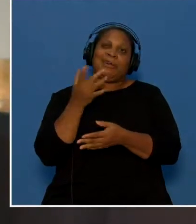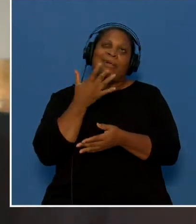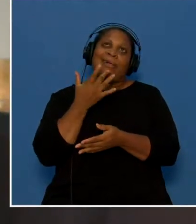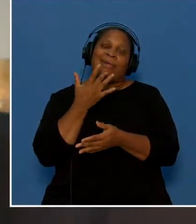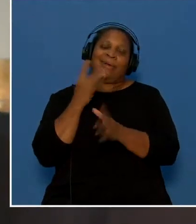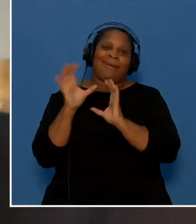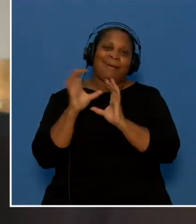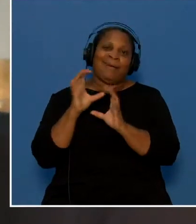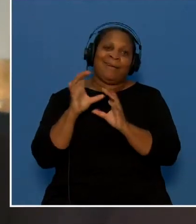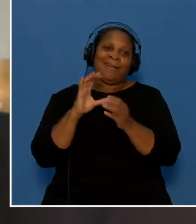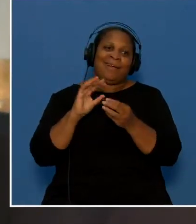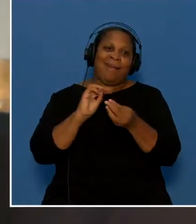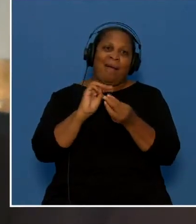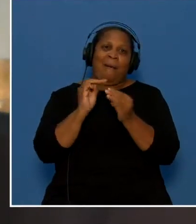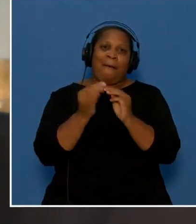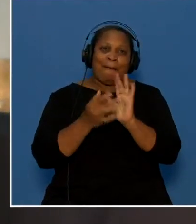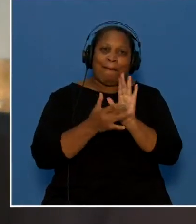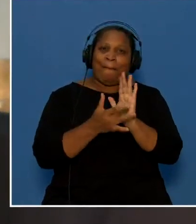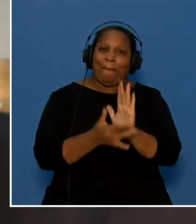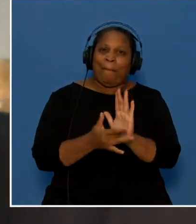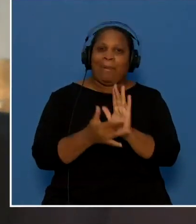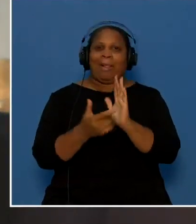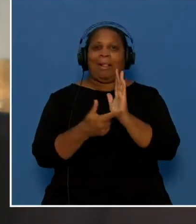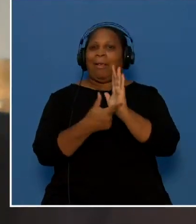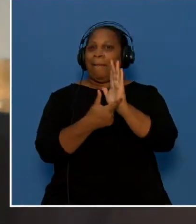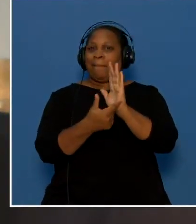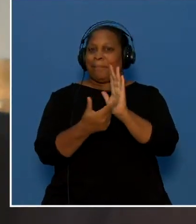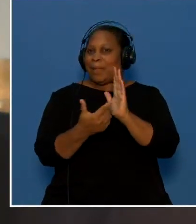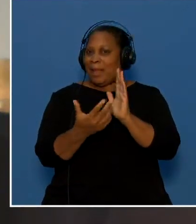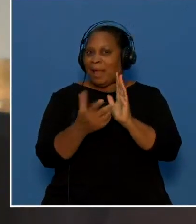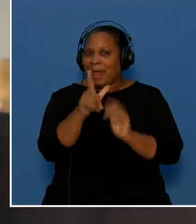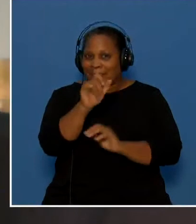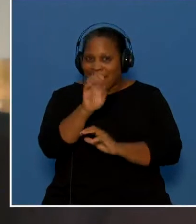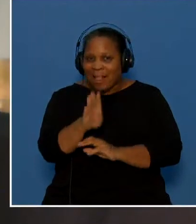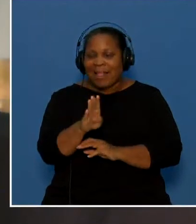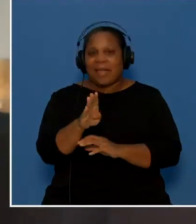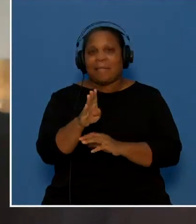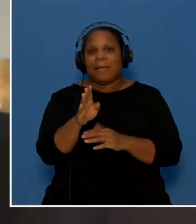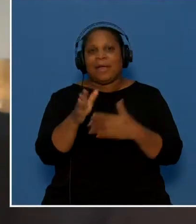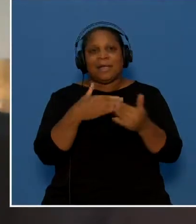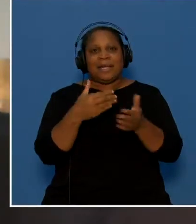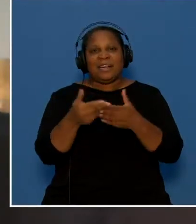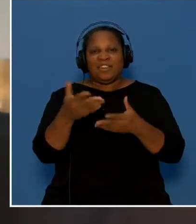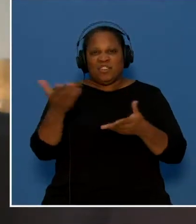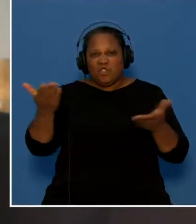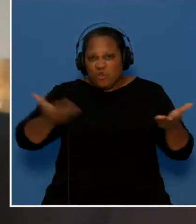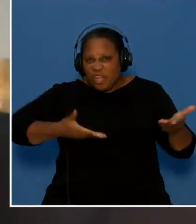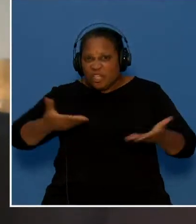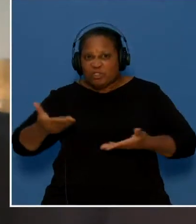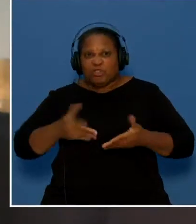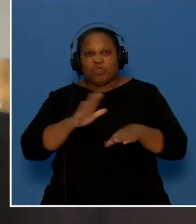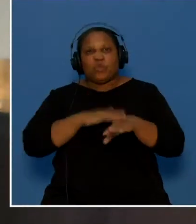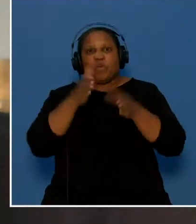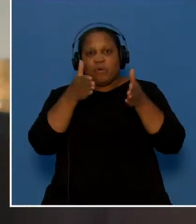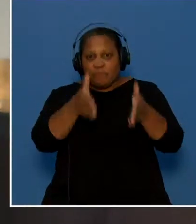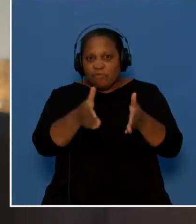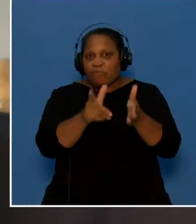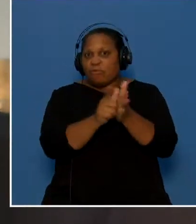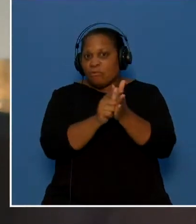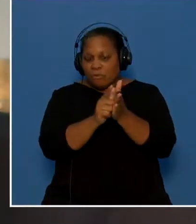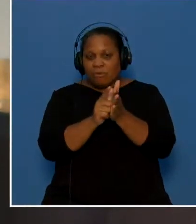conversation, concerning the modeling and the lead and lag measures. And oftentimes, whenever you introduce mitigants such as curfews